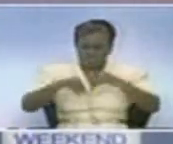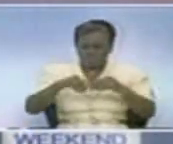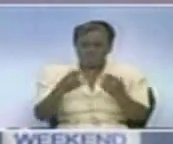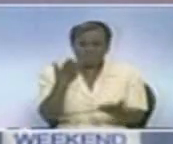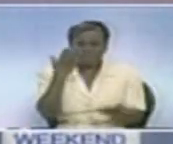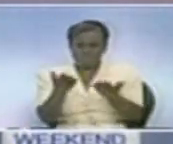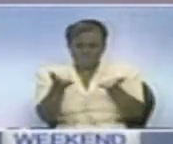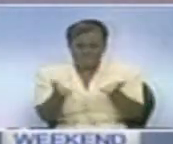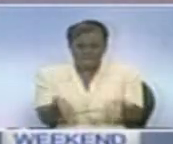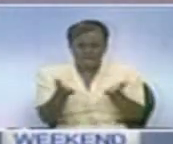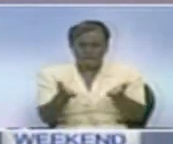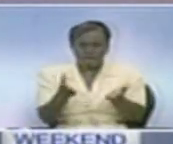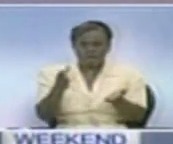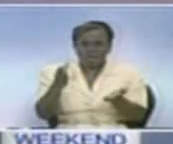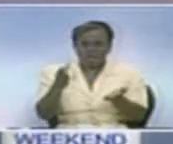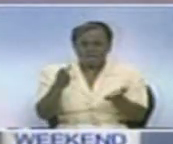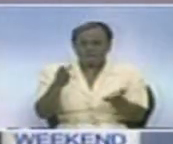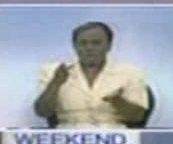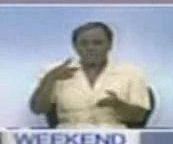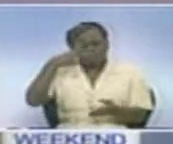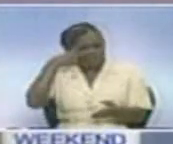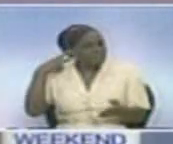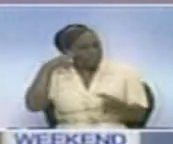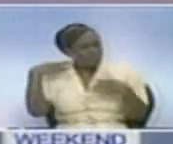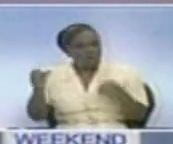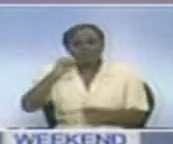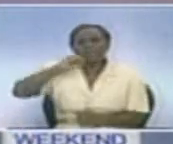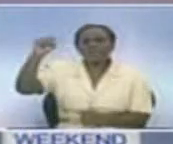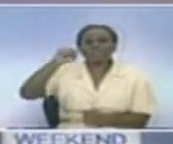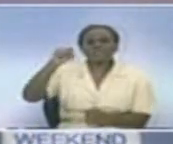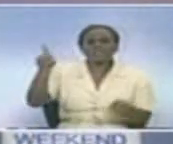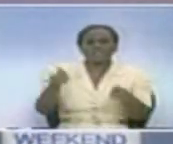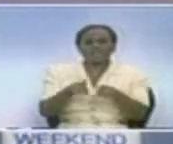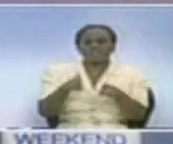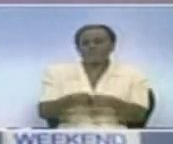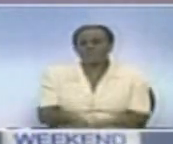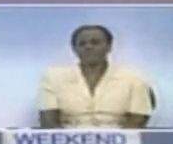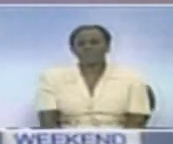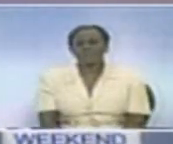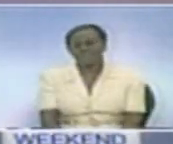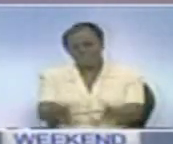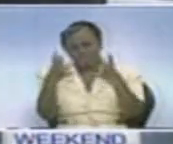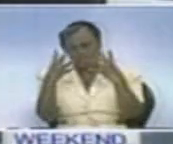perhaps now as fodder by either terrorists or political agents, as the theories may be? Simple.